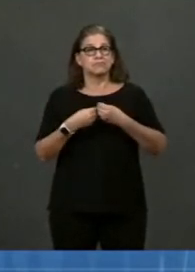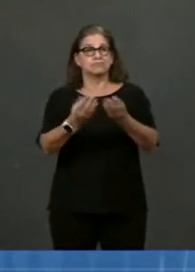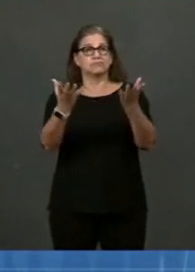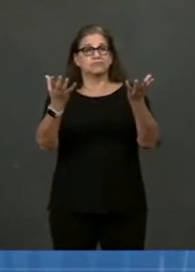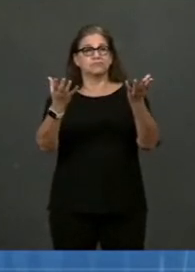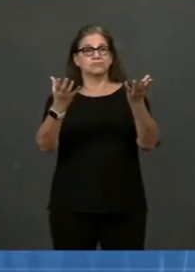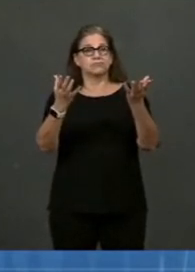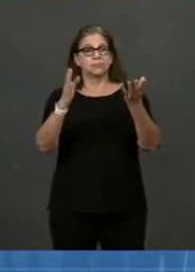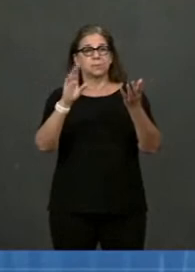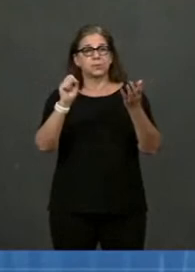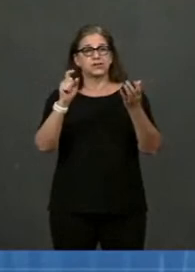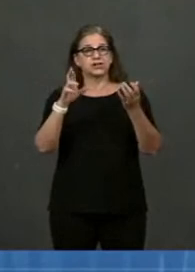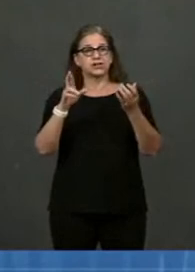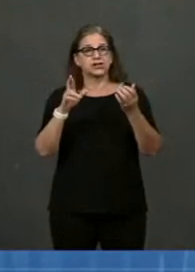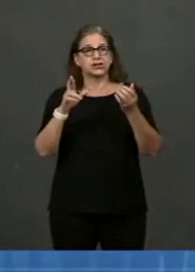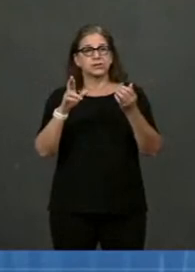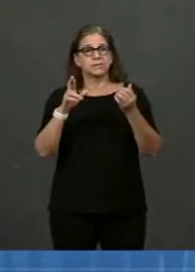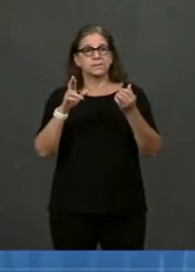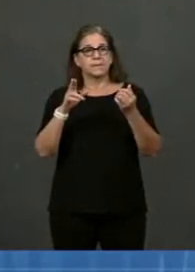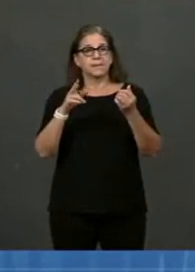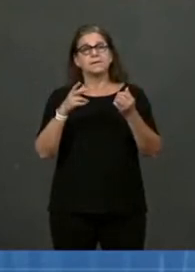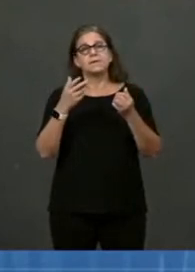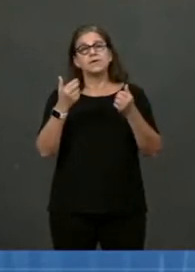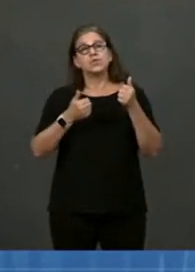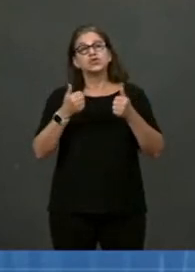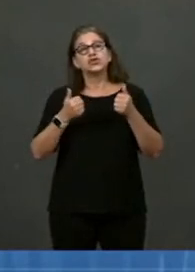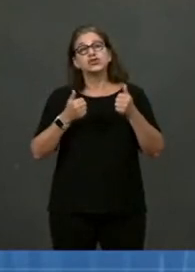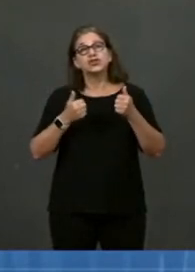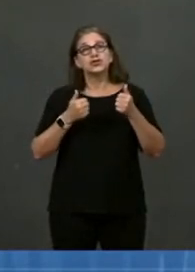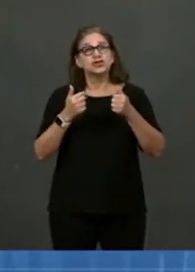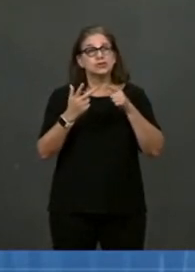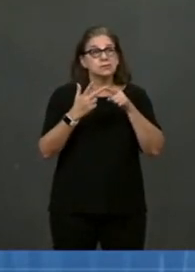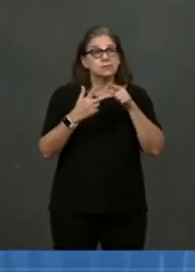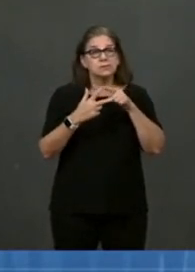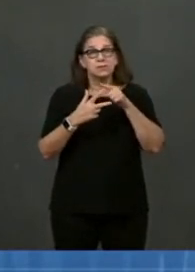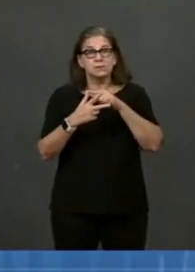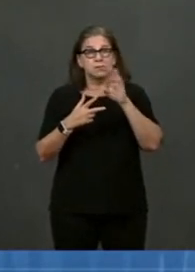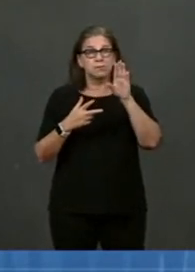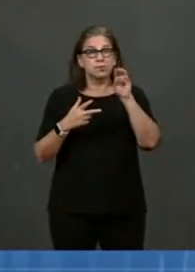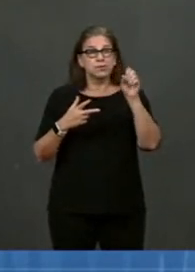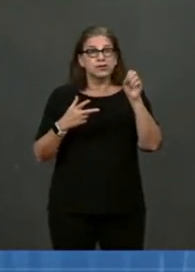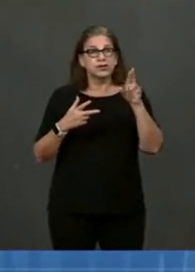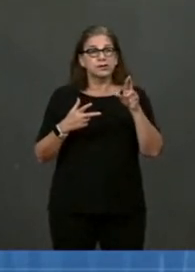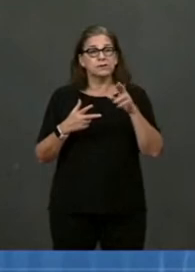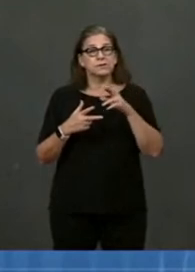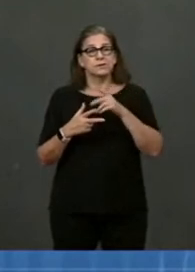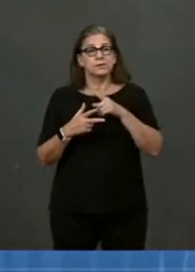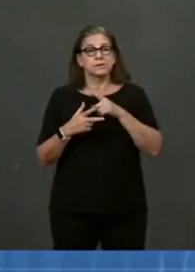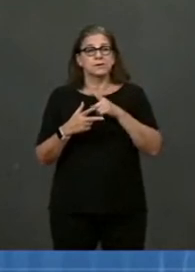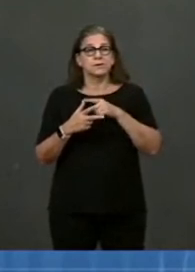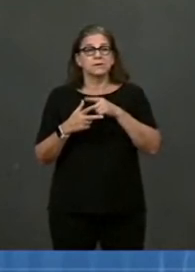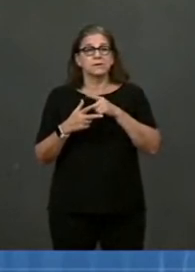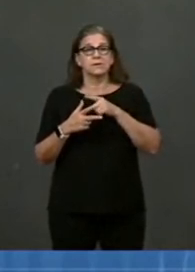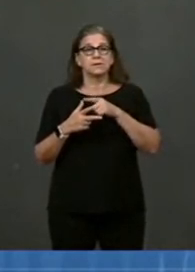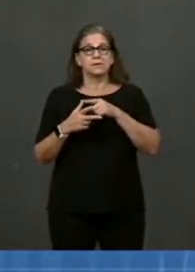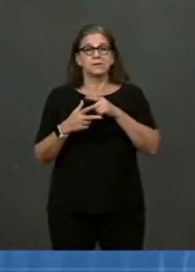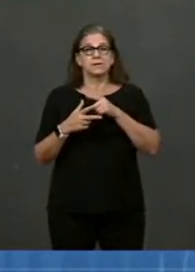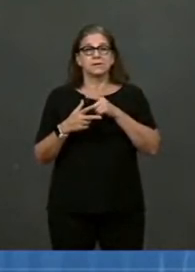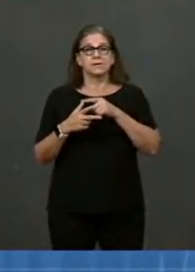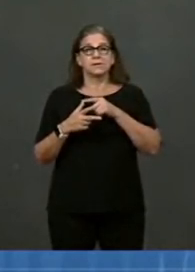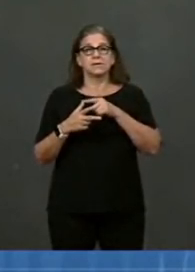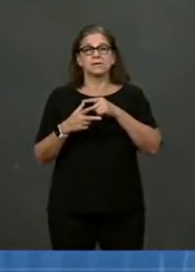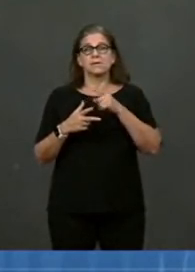for the vaccine type that they originally received because they did very well with their initial series. For all three vaccines, this is